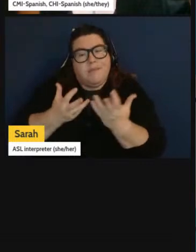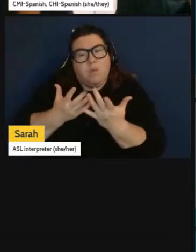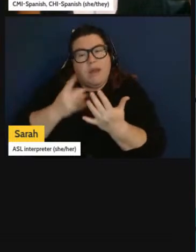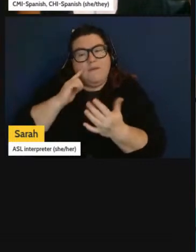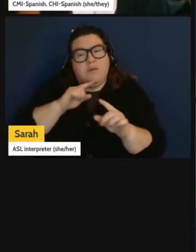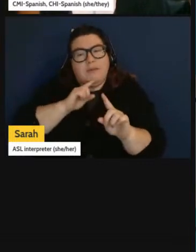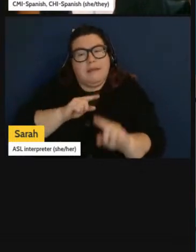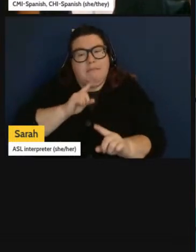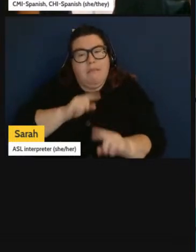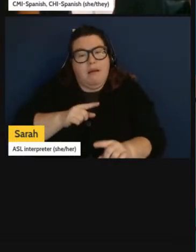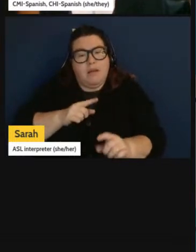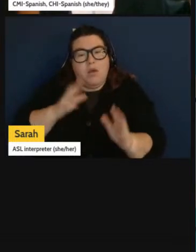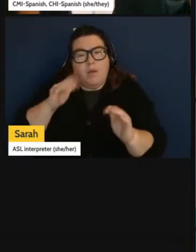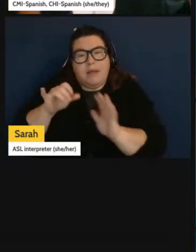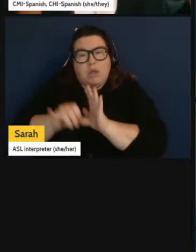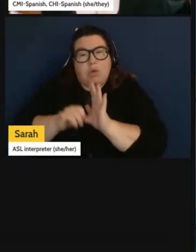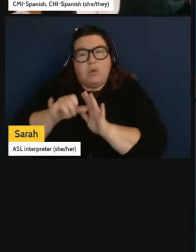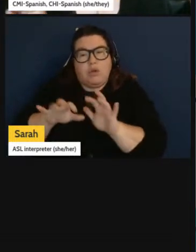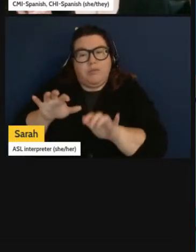hopefully in the YouTube chat,